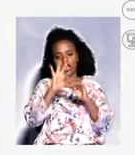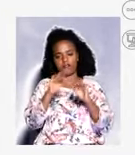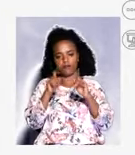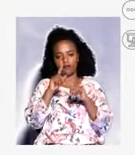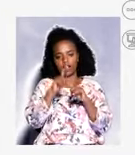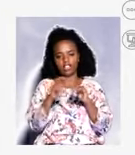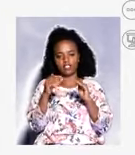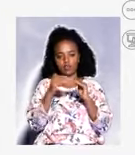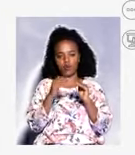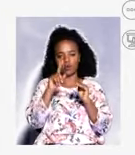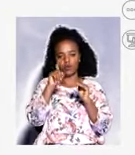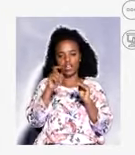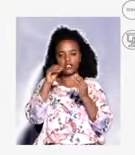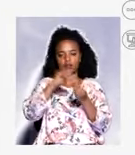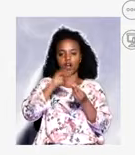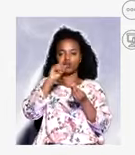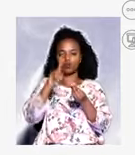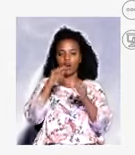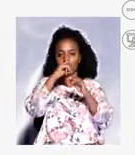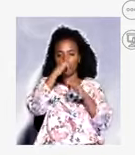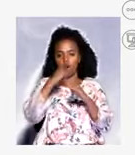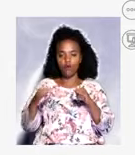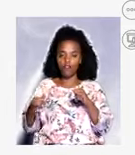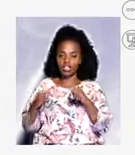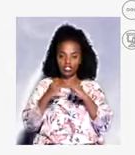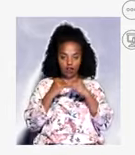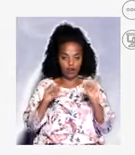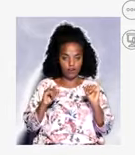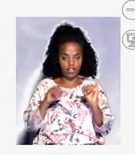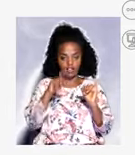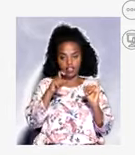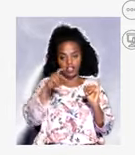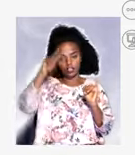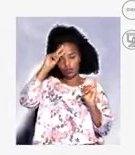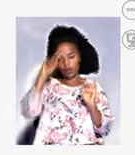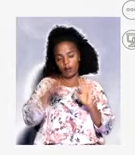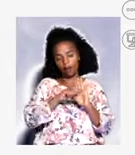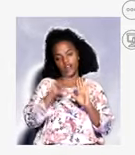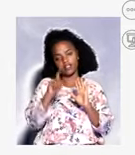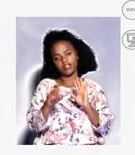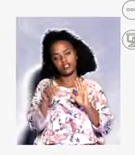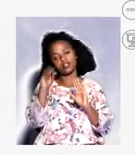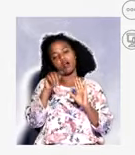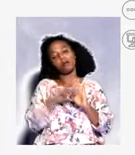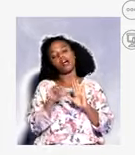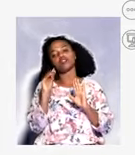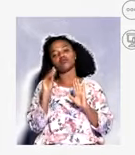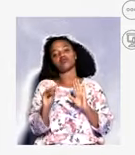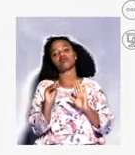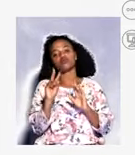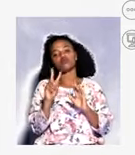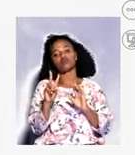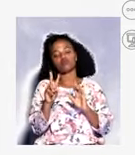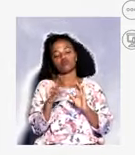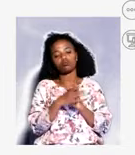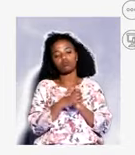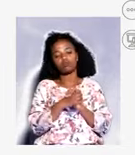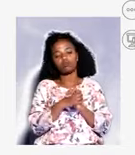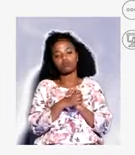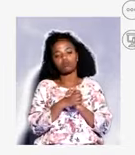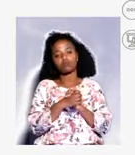is equal to x plus 1 over x squared minus x minus 2.